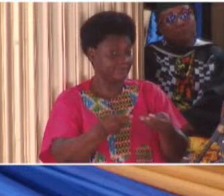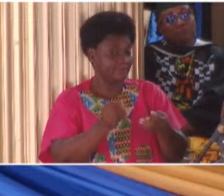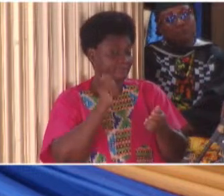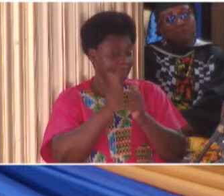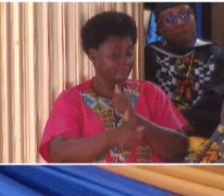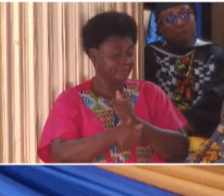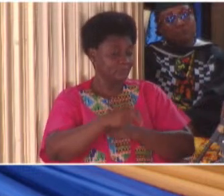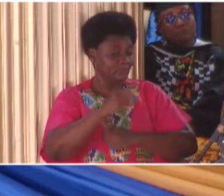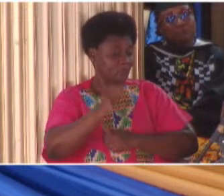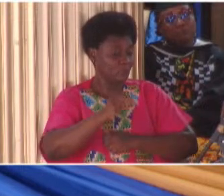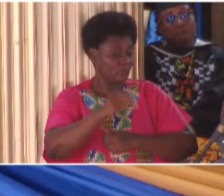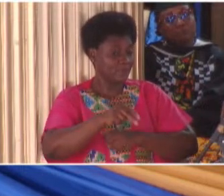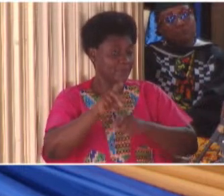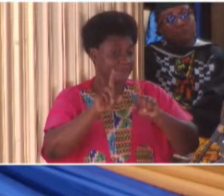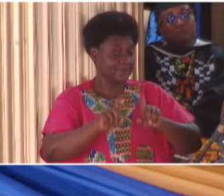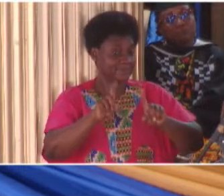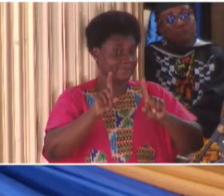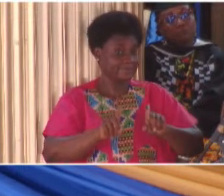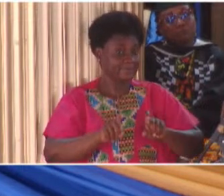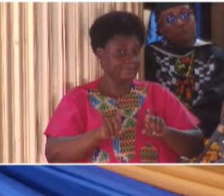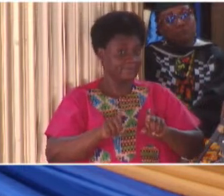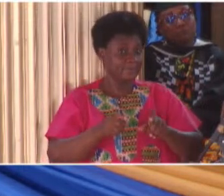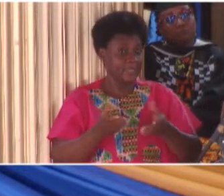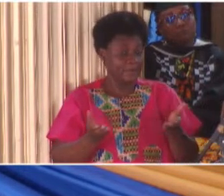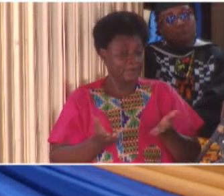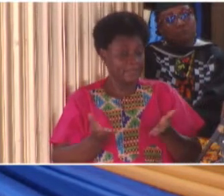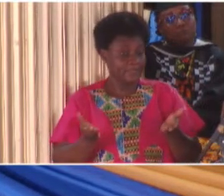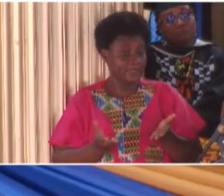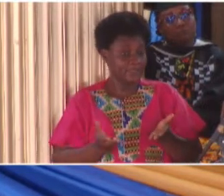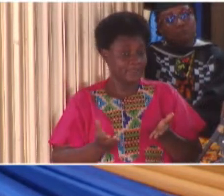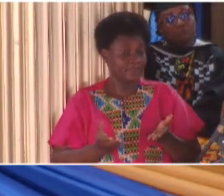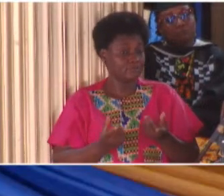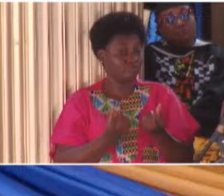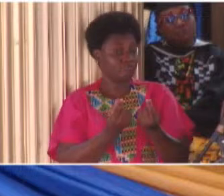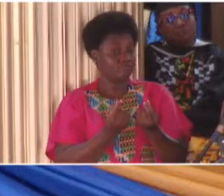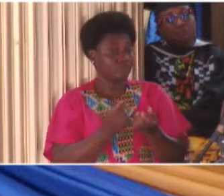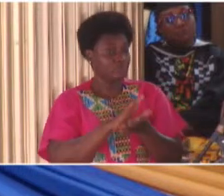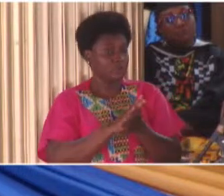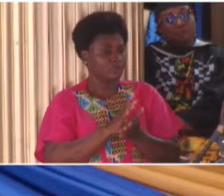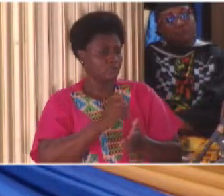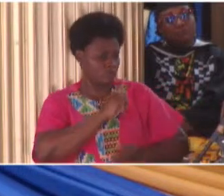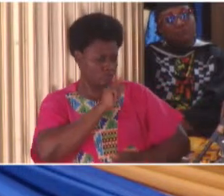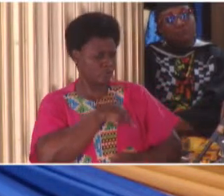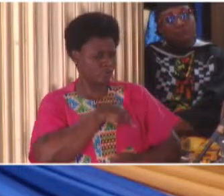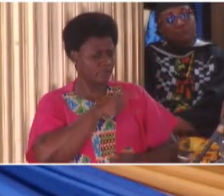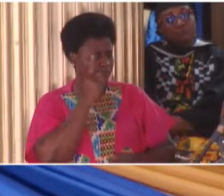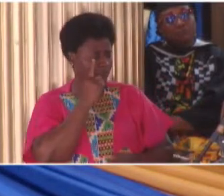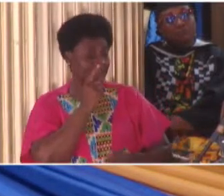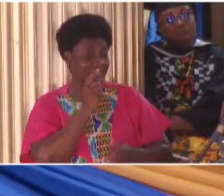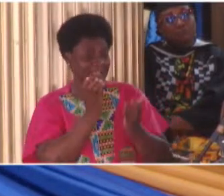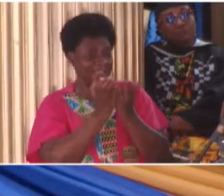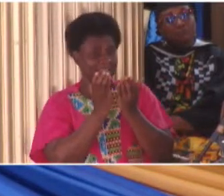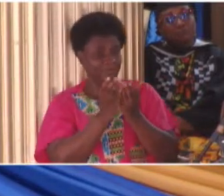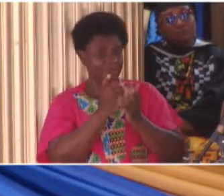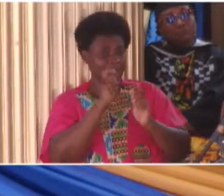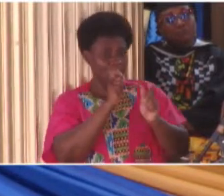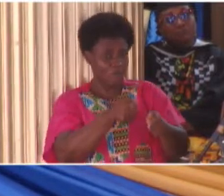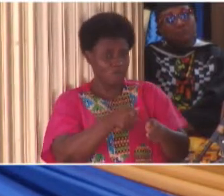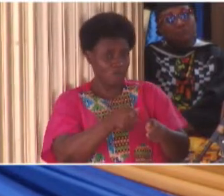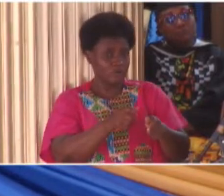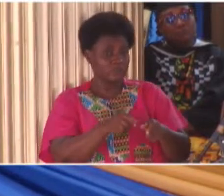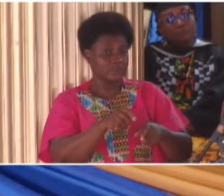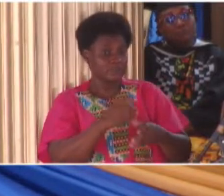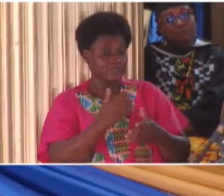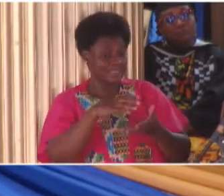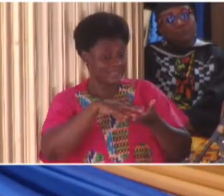the required examinations, have thereby become eligible for the academic awards to which their studies